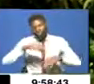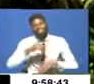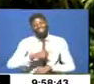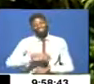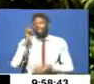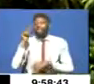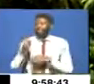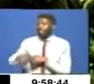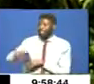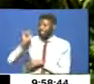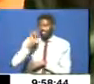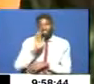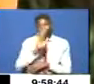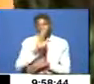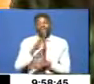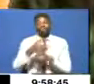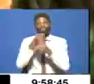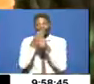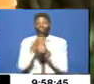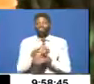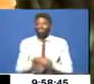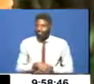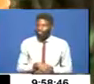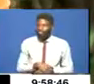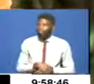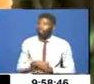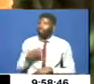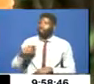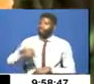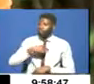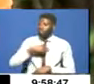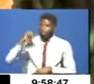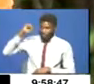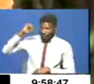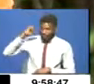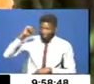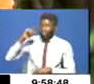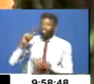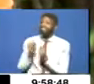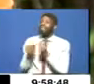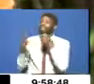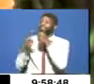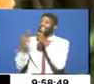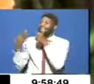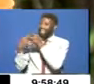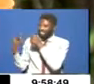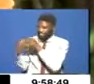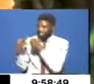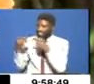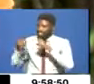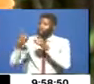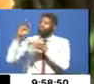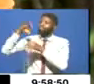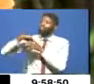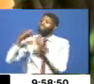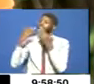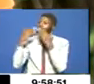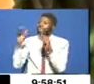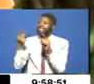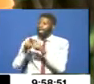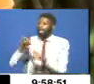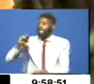Loan Association. All right. So we go into politics. This is in 1988, and you get elected as Member of